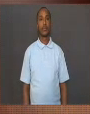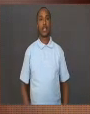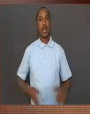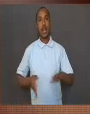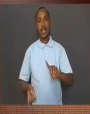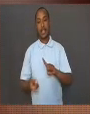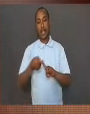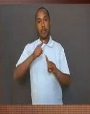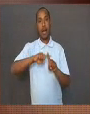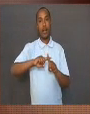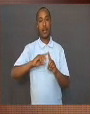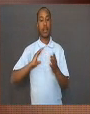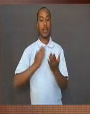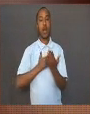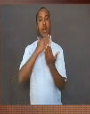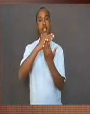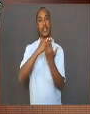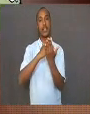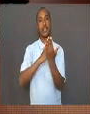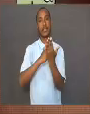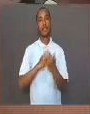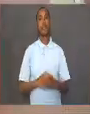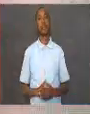Let's get back to our lesson.